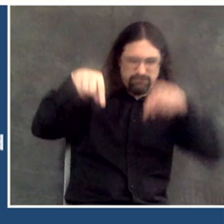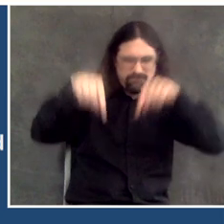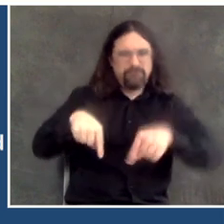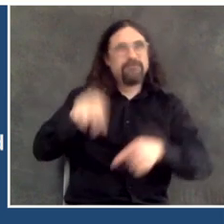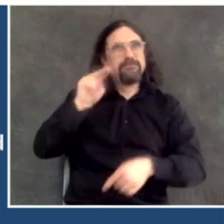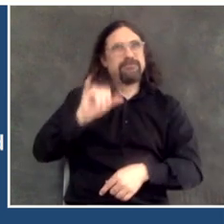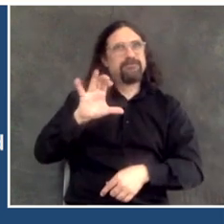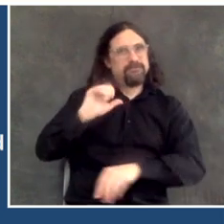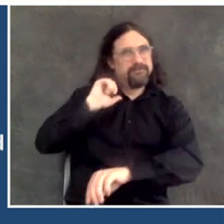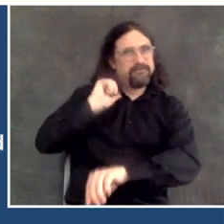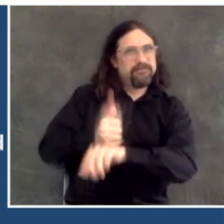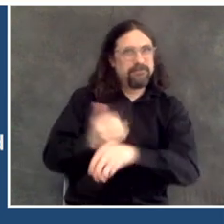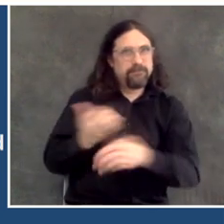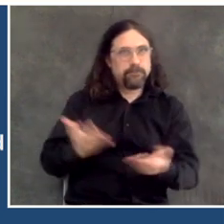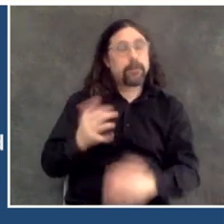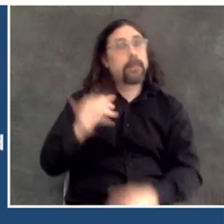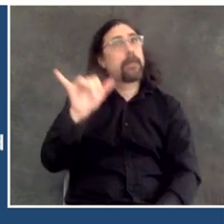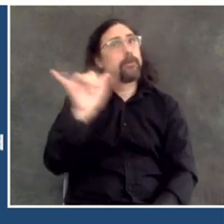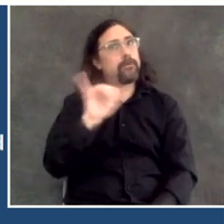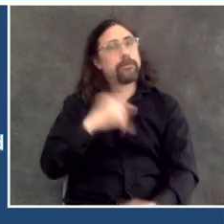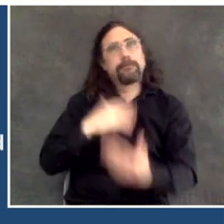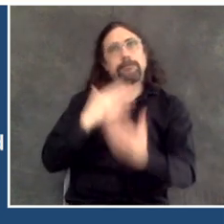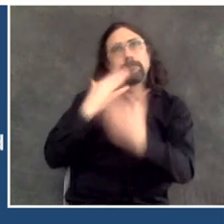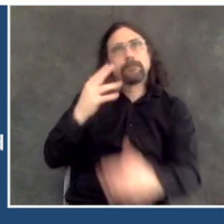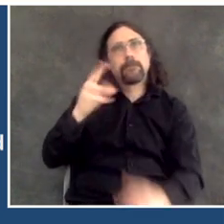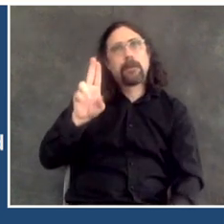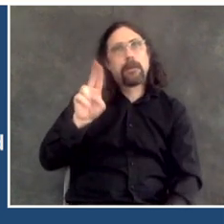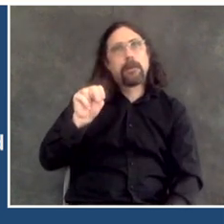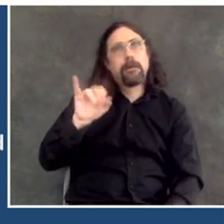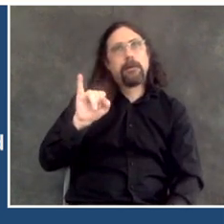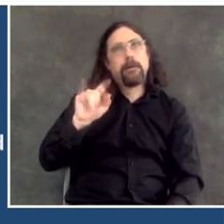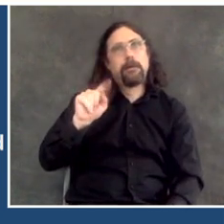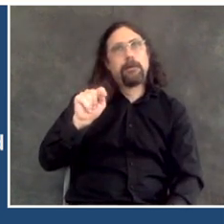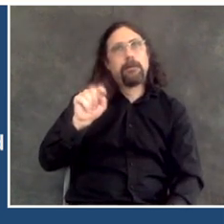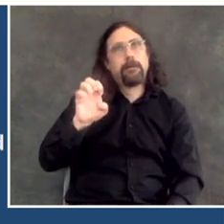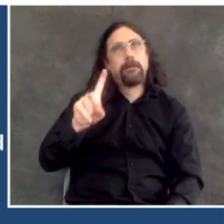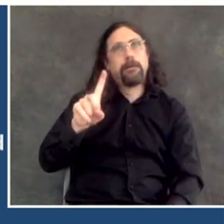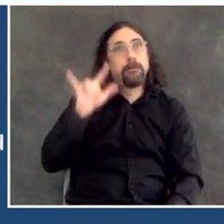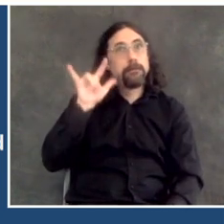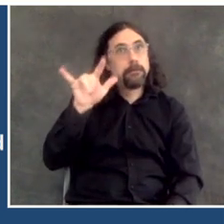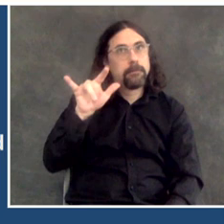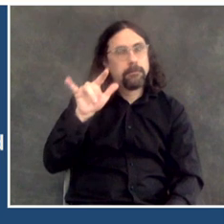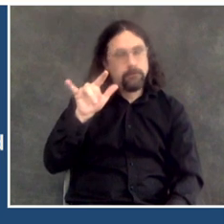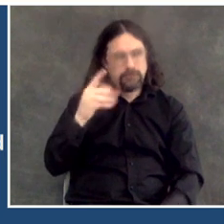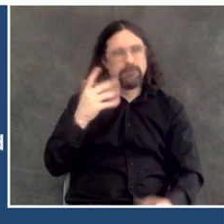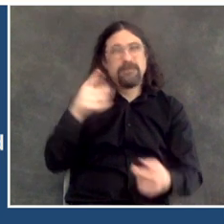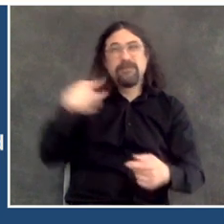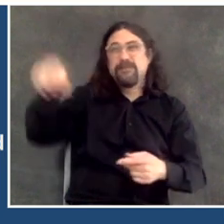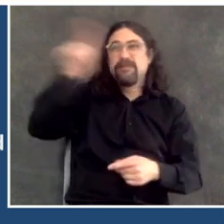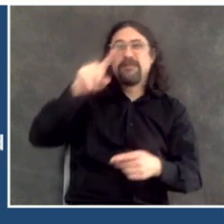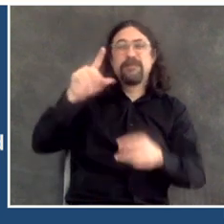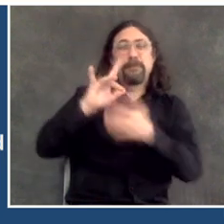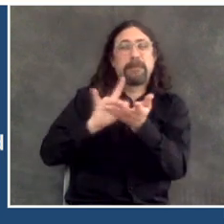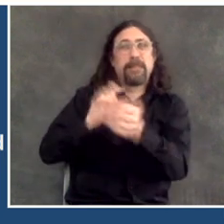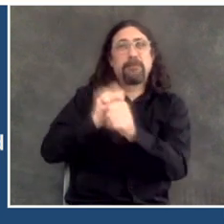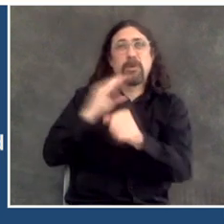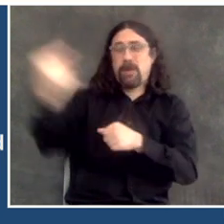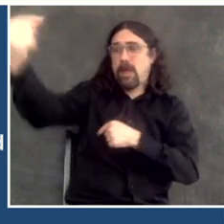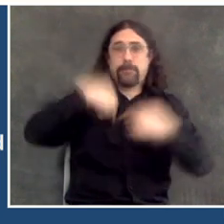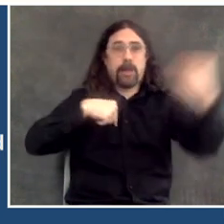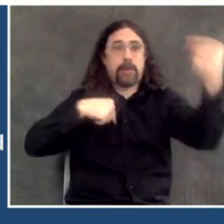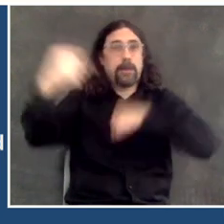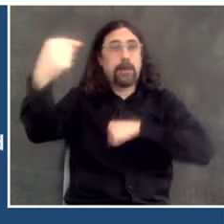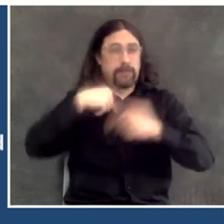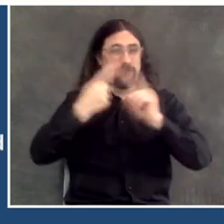providing flights for free to medical workers who volunteered to come here and serve. And that really, really helps us out. So all of